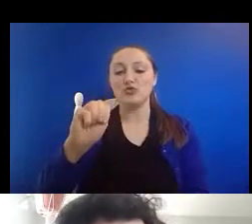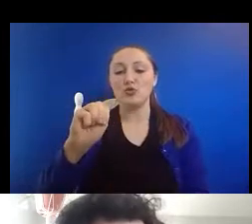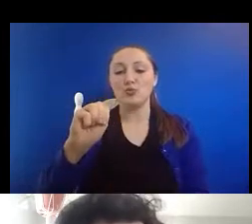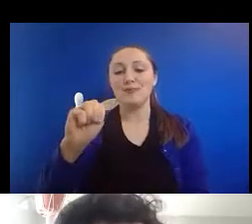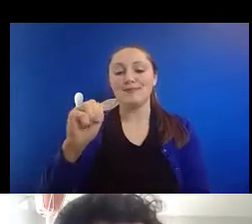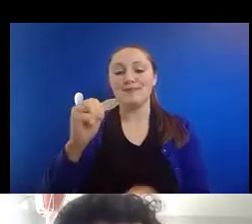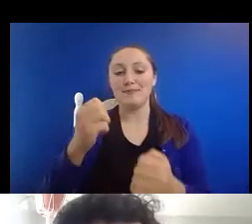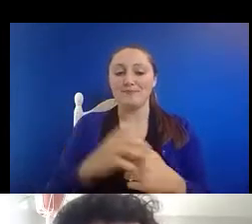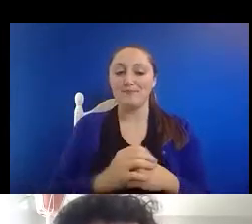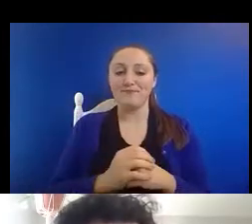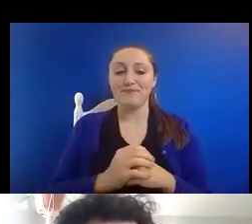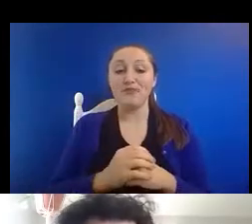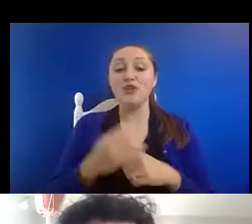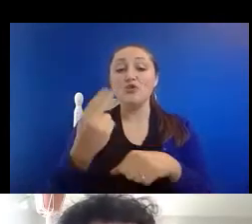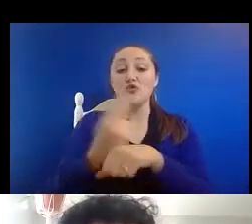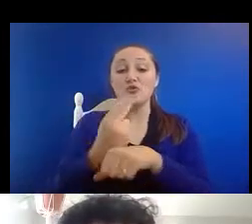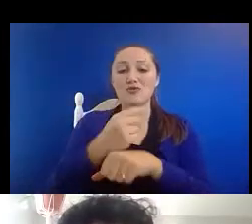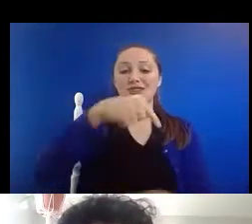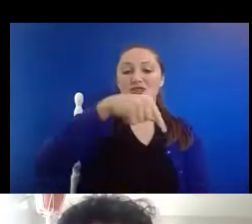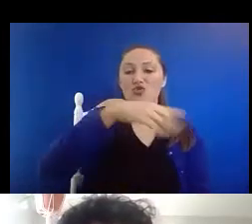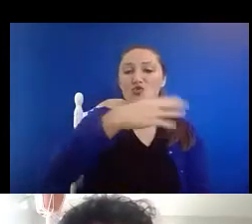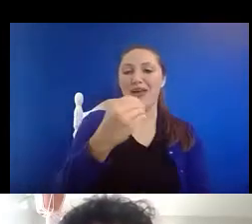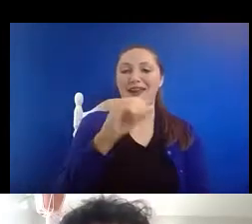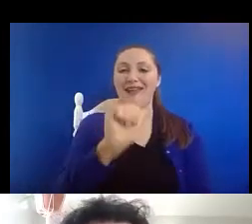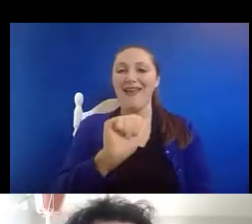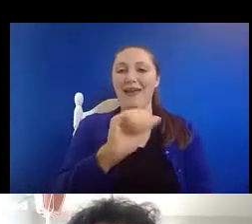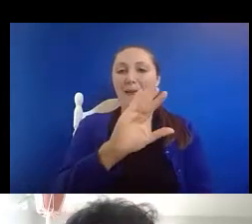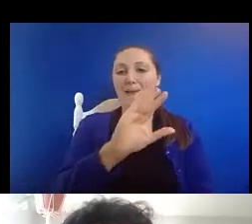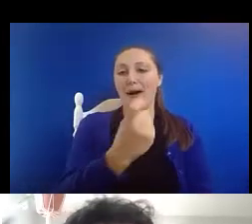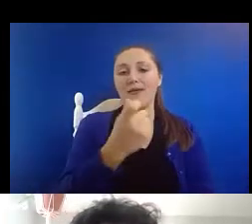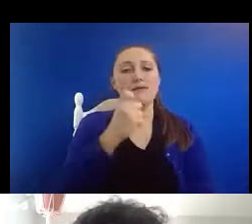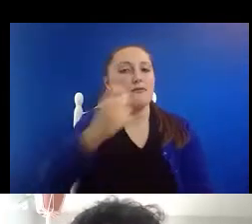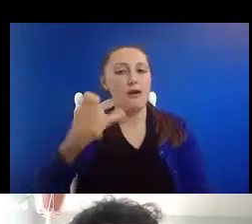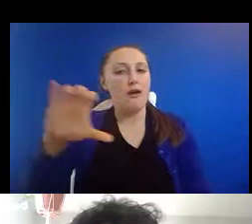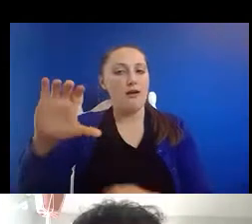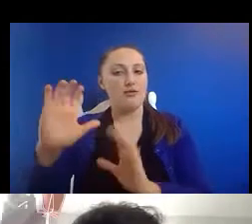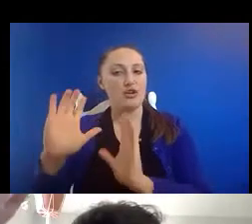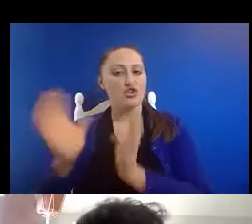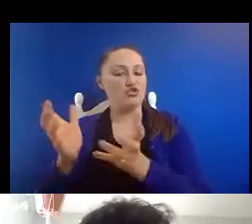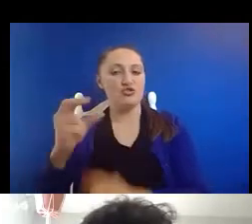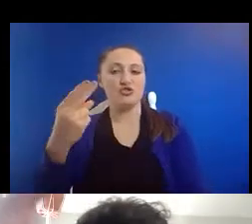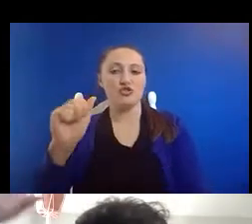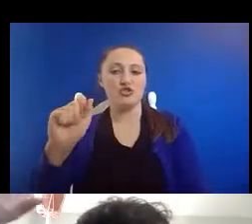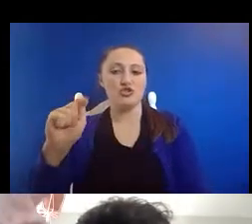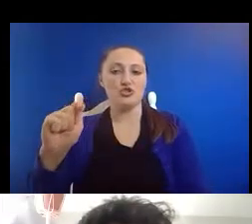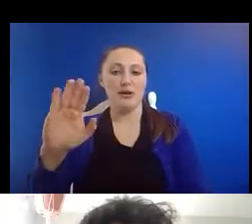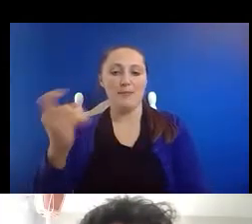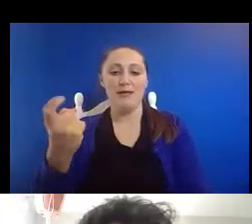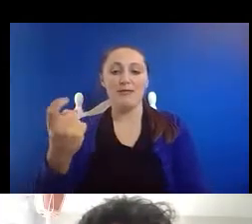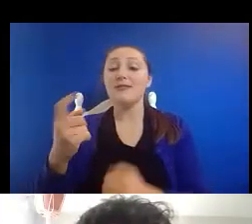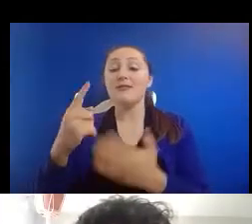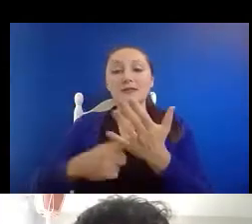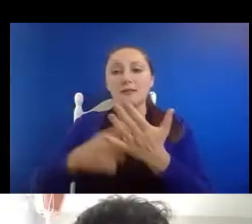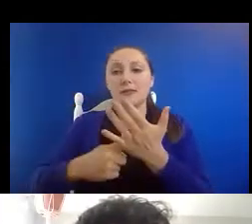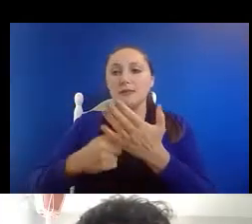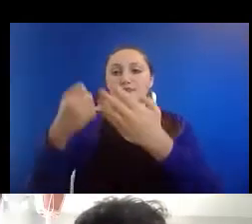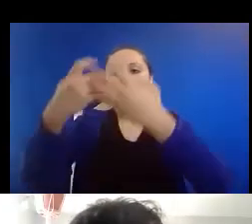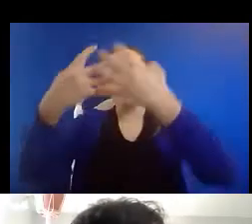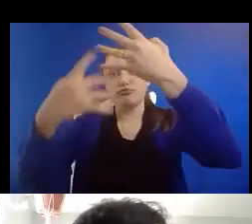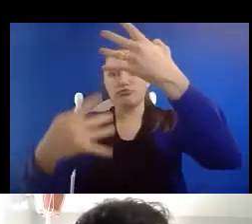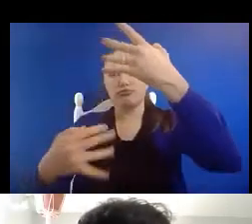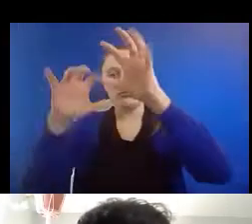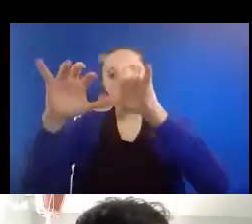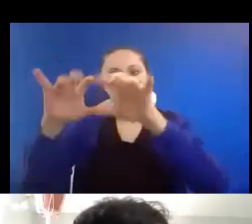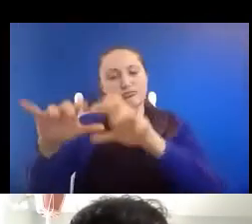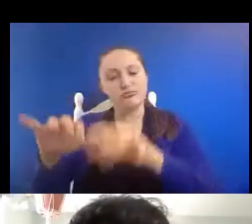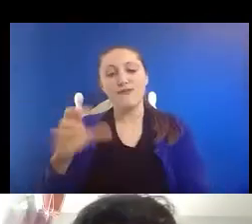box, not the chat box. We also have a chat box, and sometimes the chat box gets moving quite quickly, and if you put your question there, it